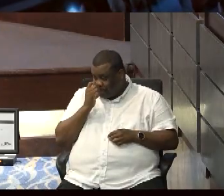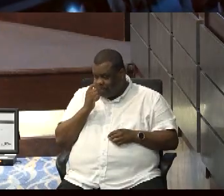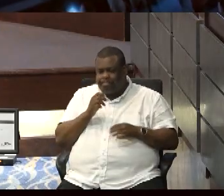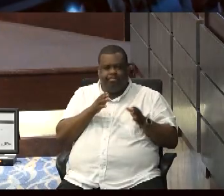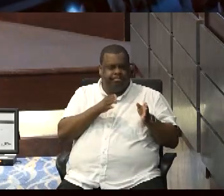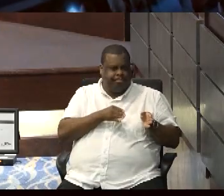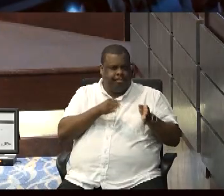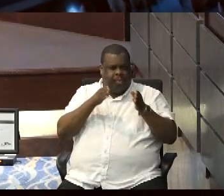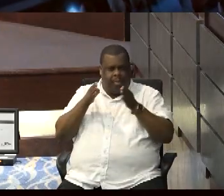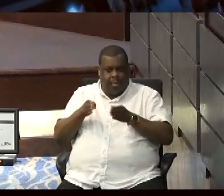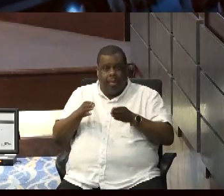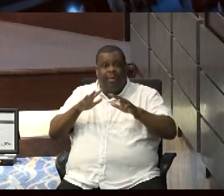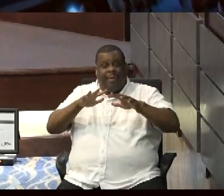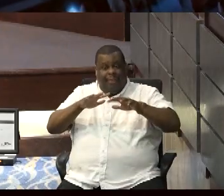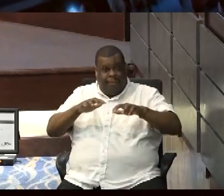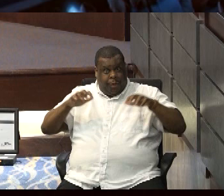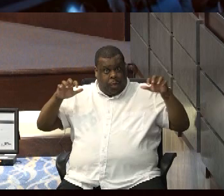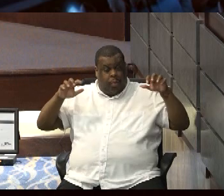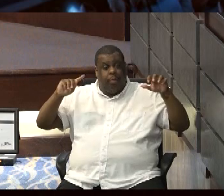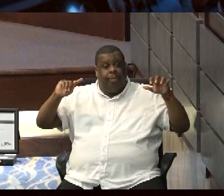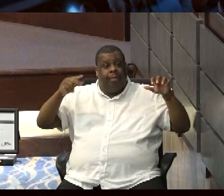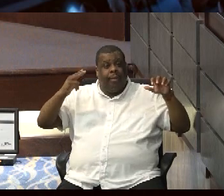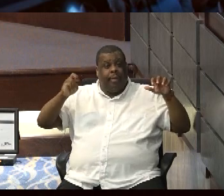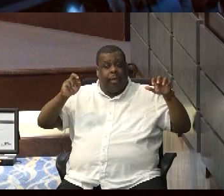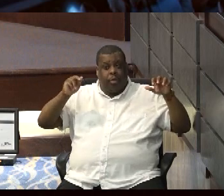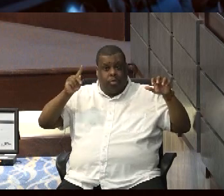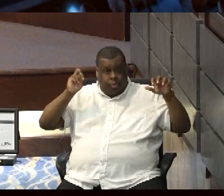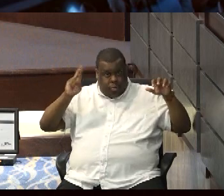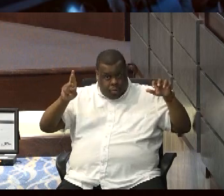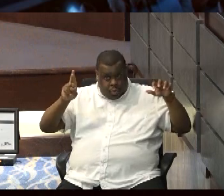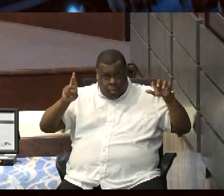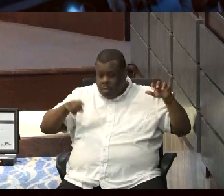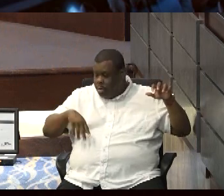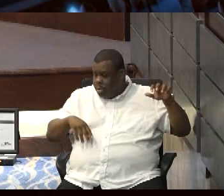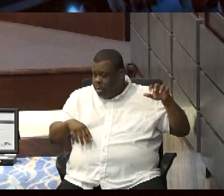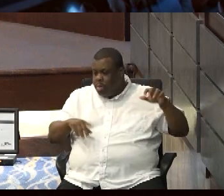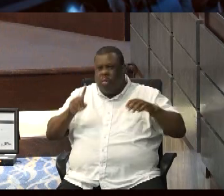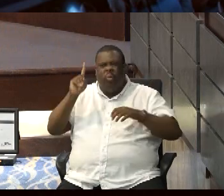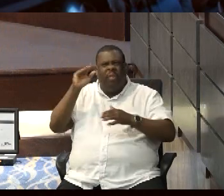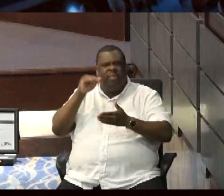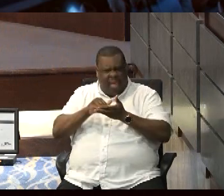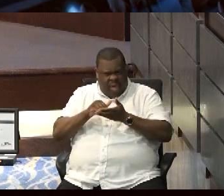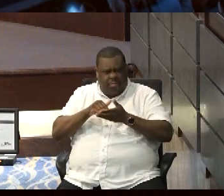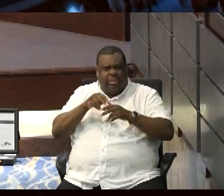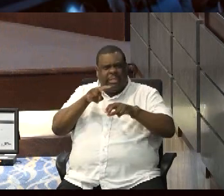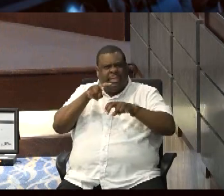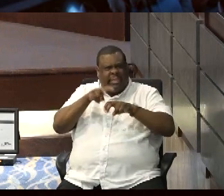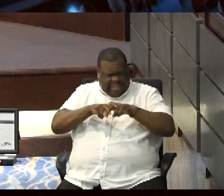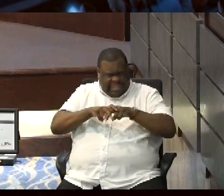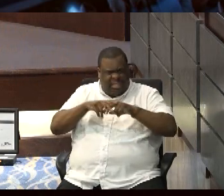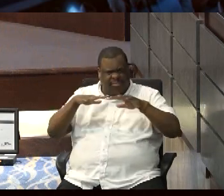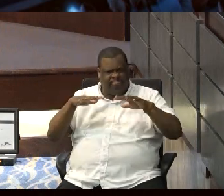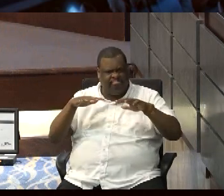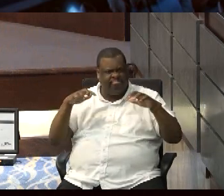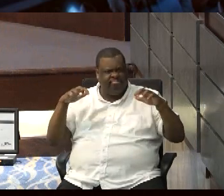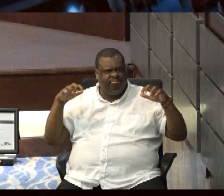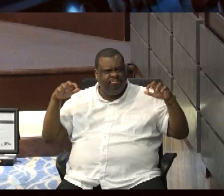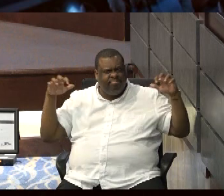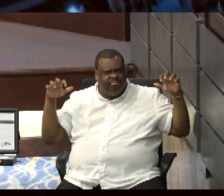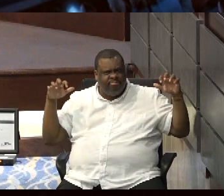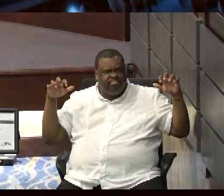Within the theater space, there's a main 2,000-seat performance space that we wanted to be